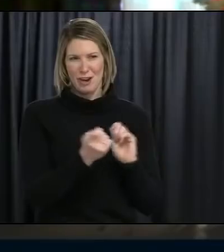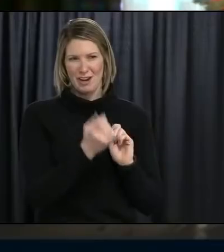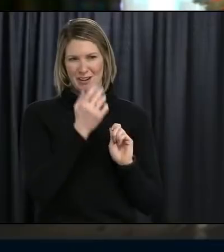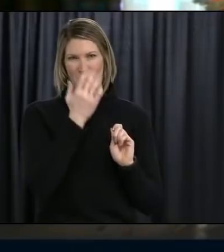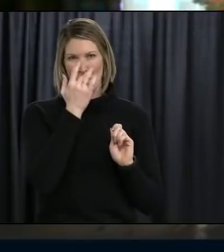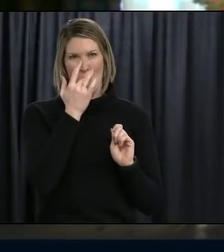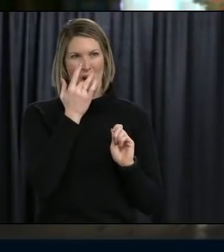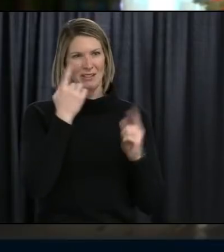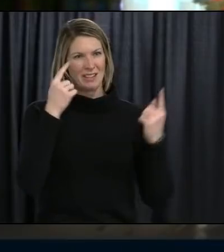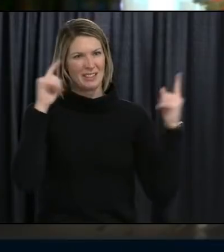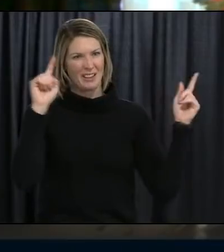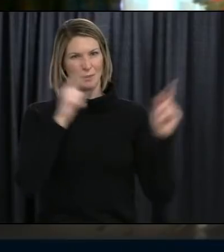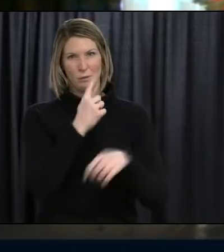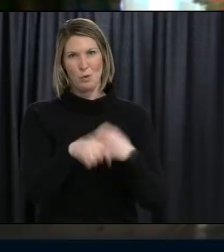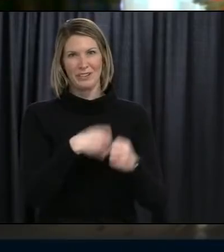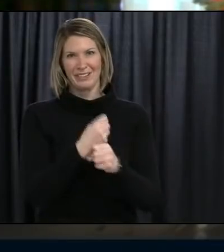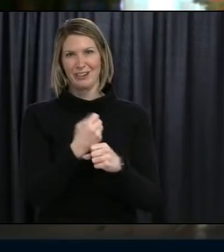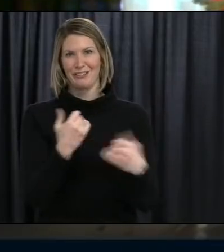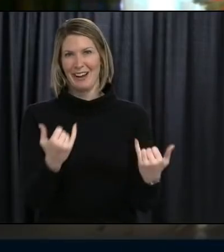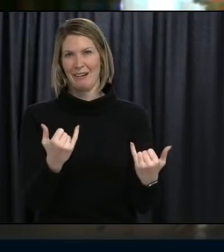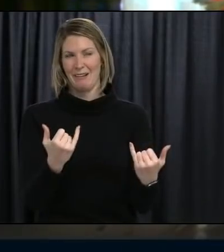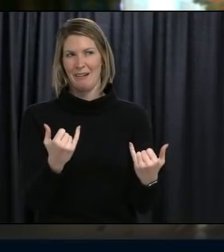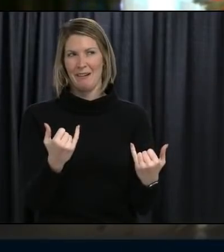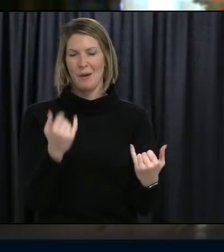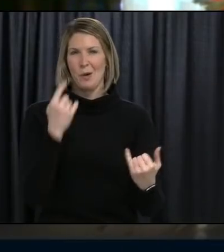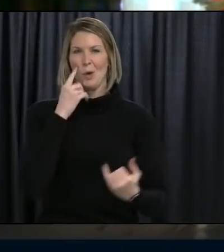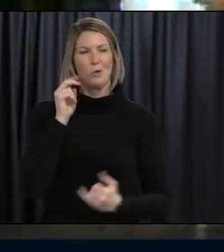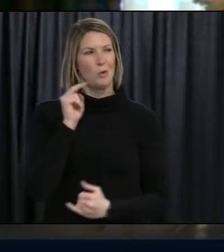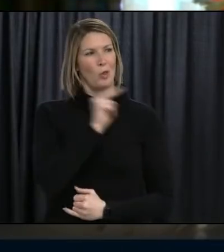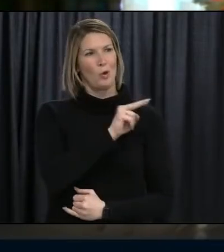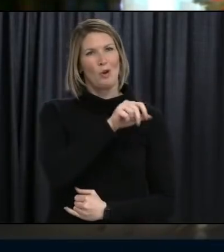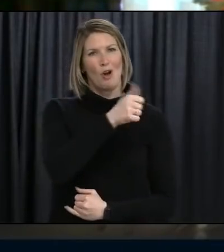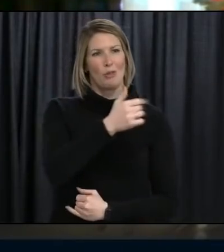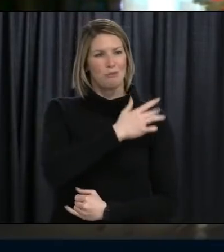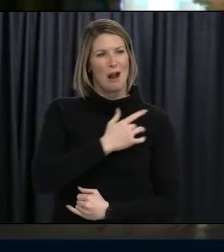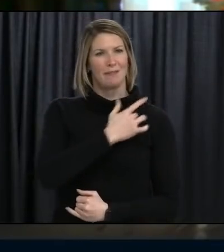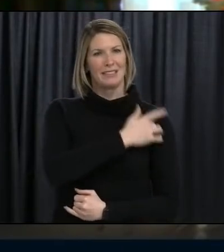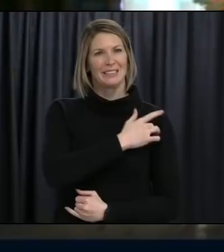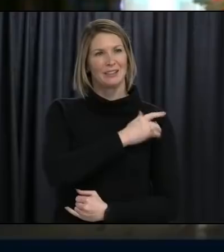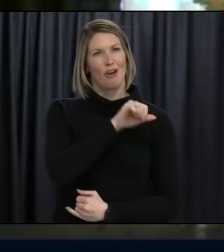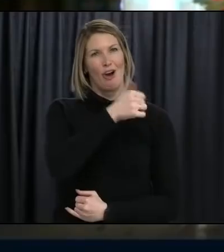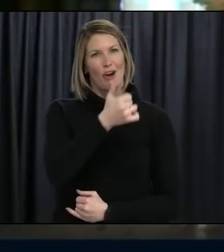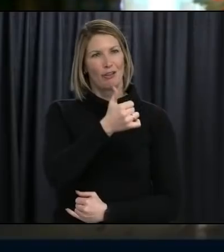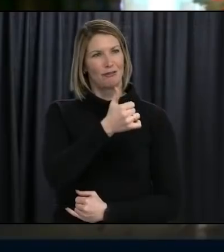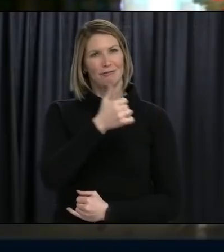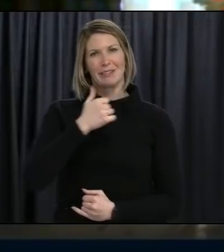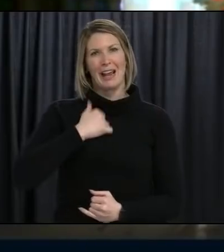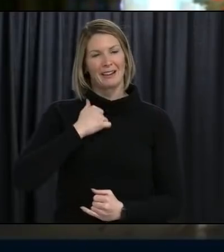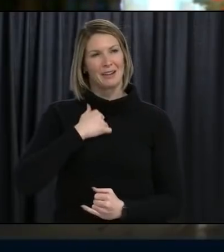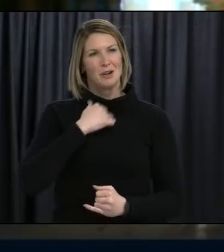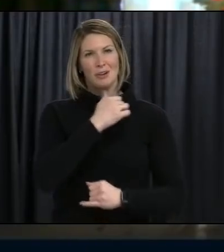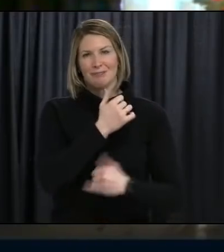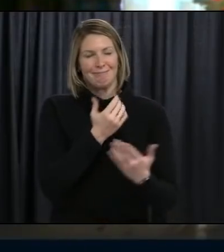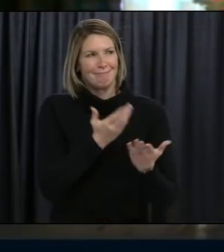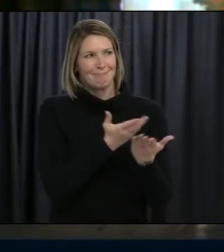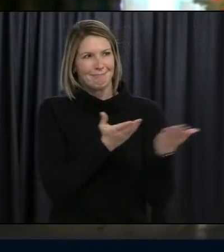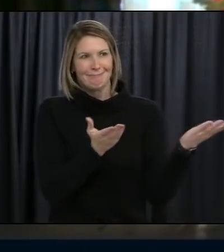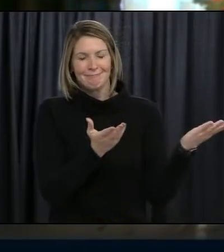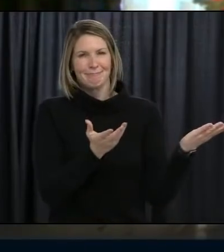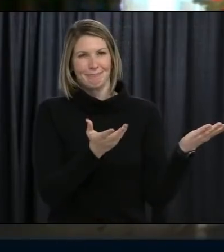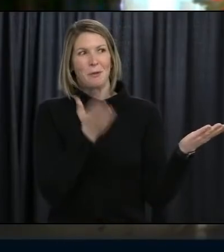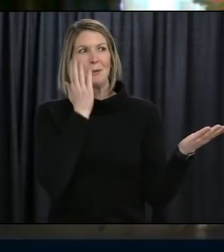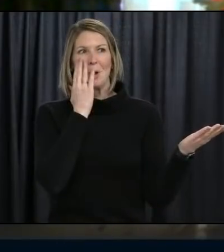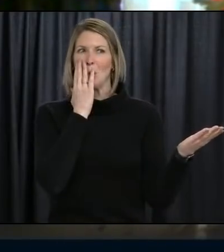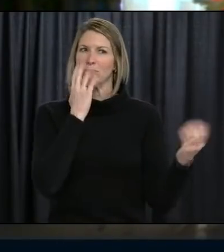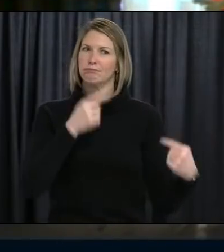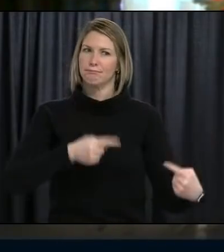well and is the envy of the rest of the country. Some of those rules in different jurisdictions have different epidemiologies, as we all